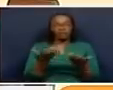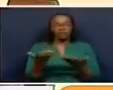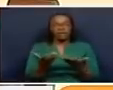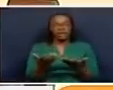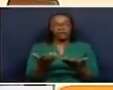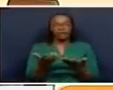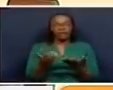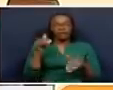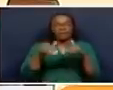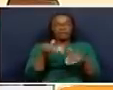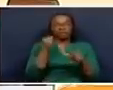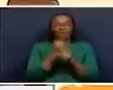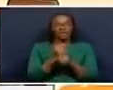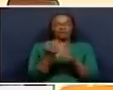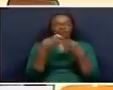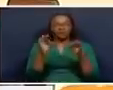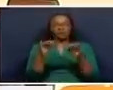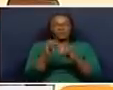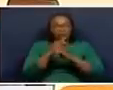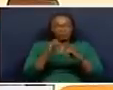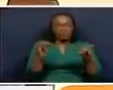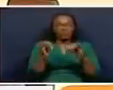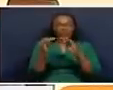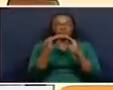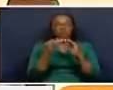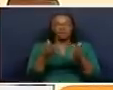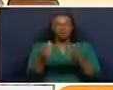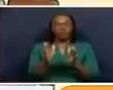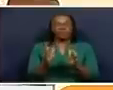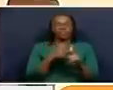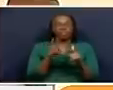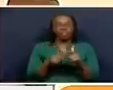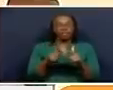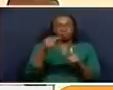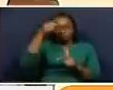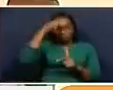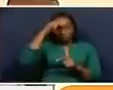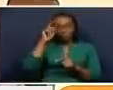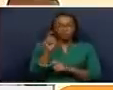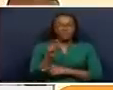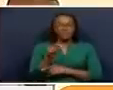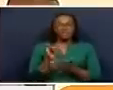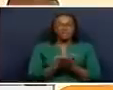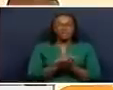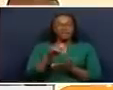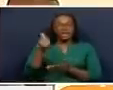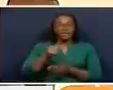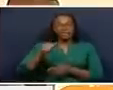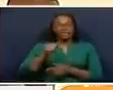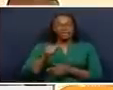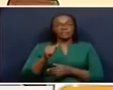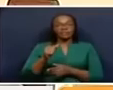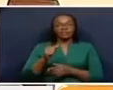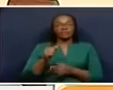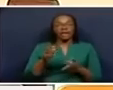are conducted in a free, transparent and a fair manner, then wisdom will demand that the other side concedes. So